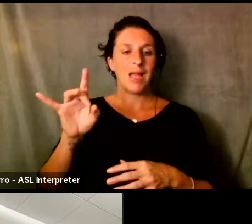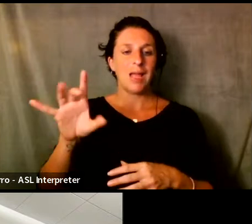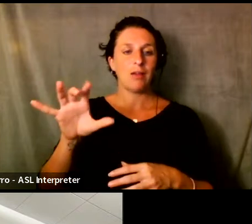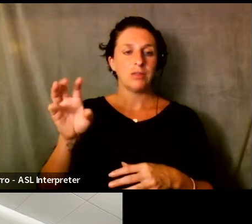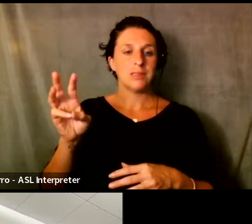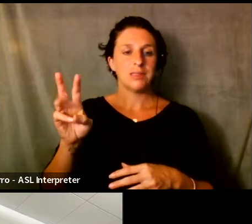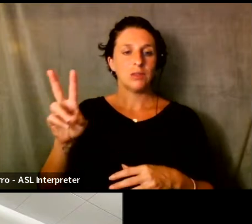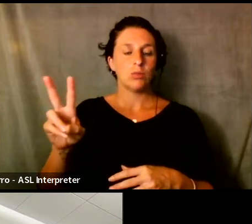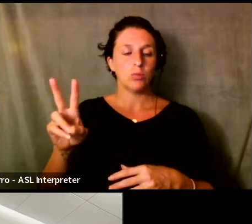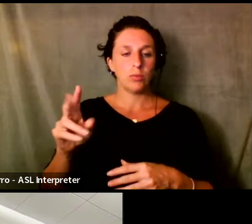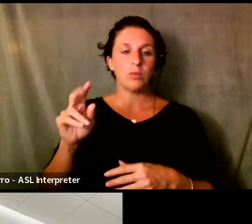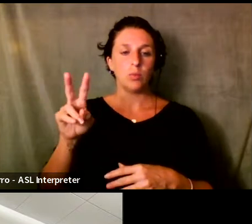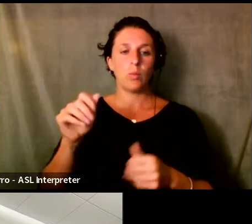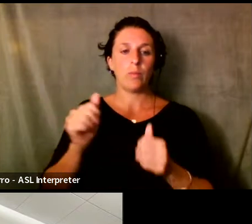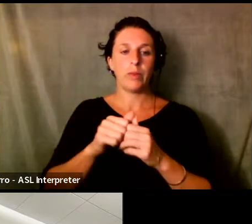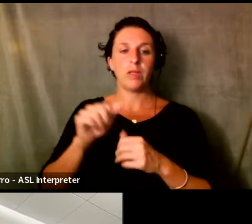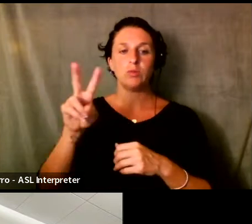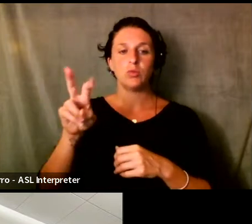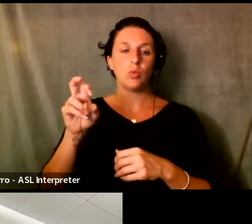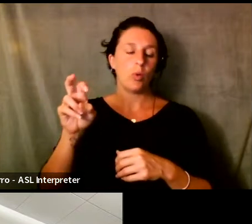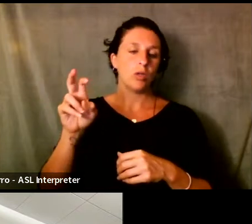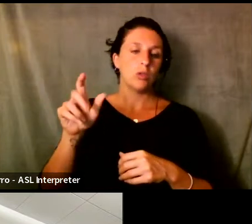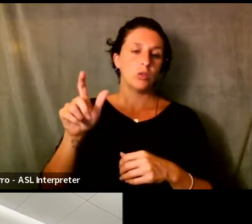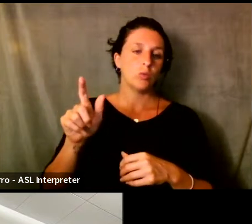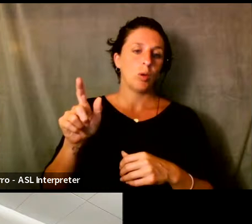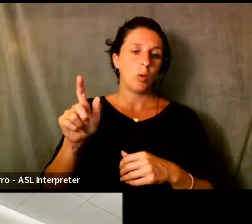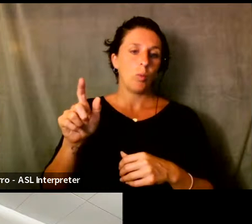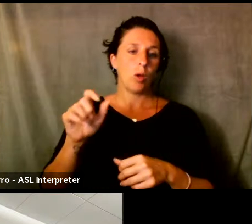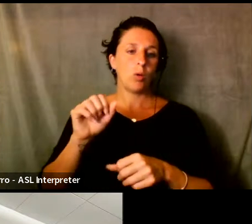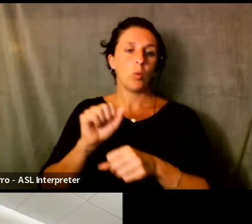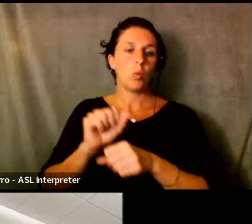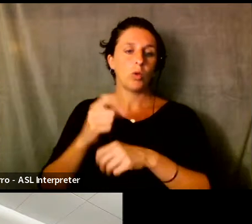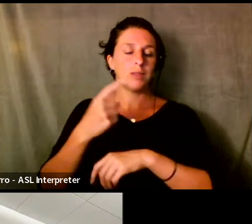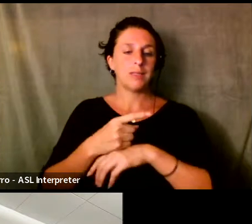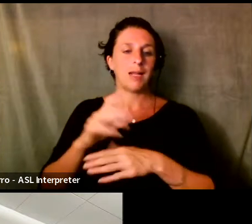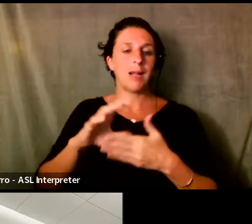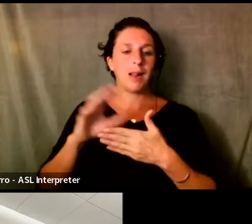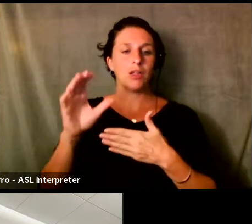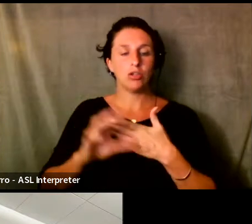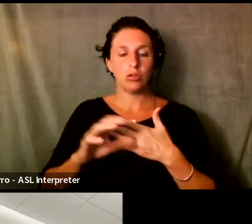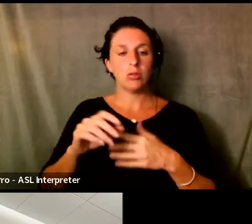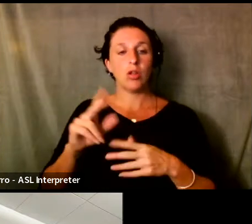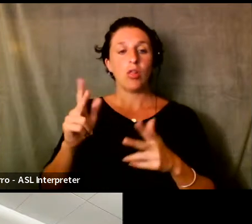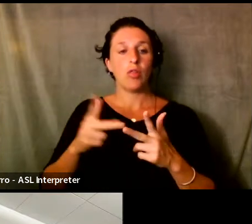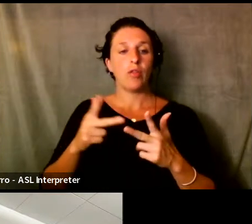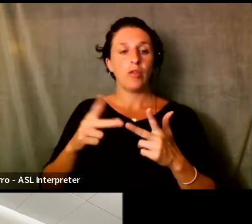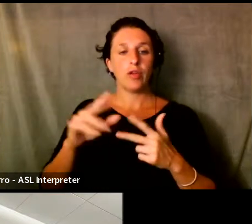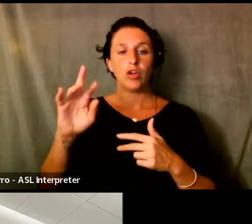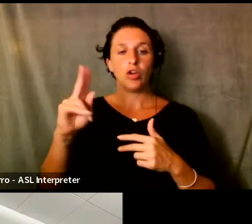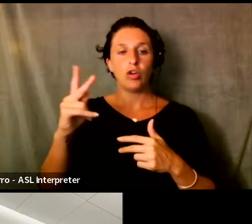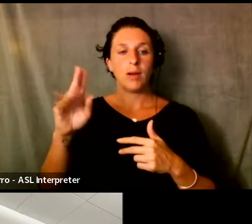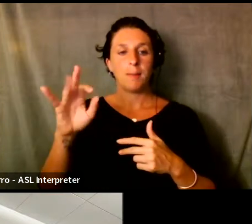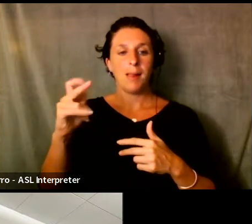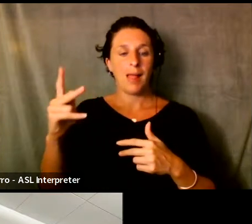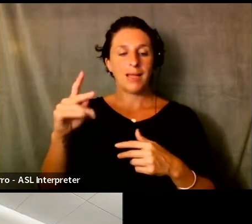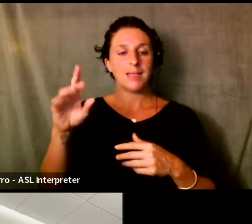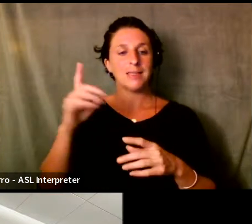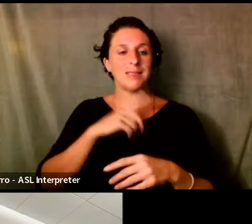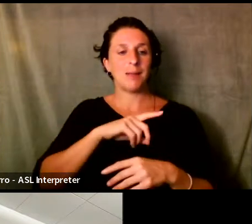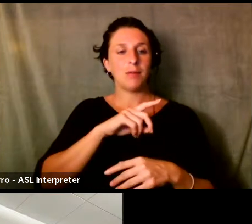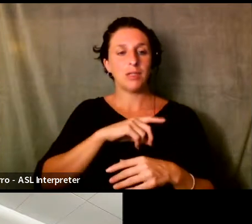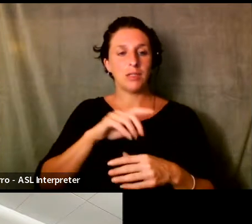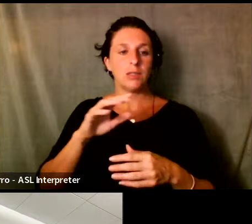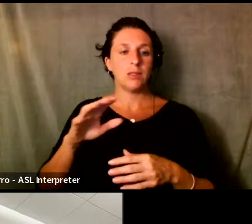$274,862 with a 221 workday calendar. Thirdly, it is Kirk Black, Deputy Superintendent of